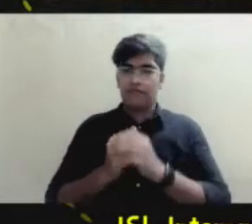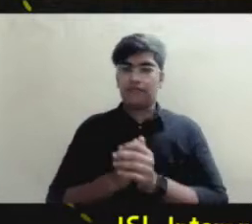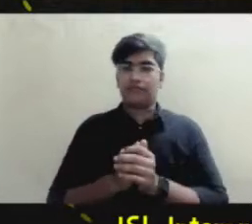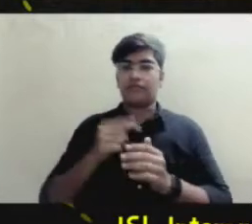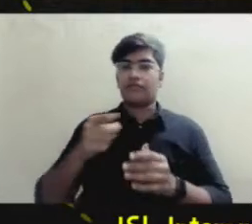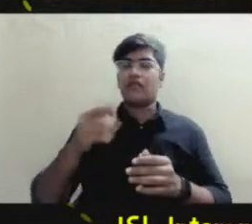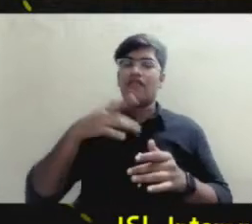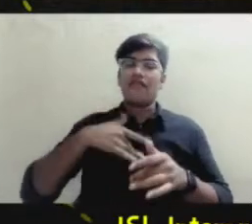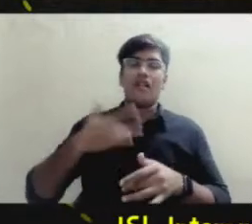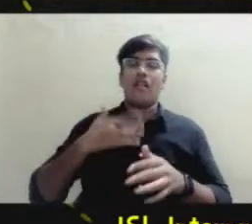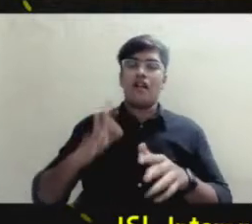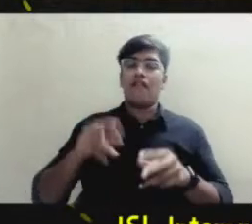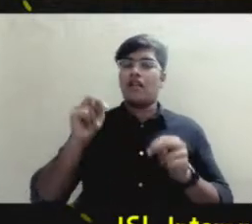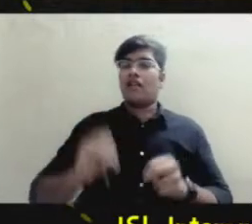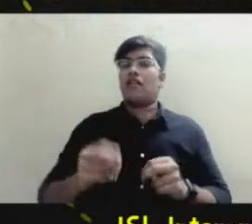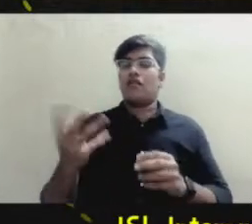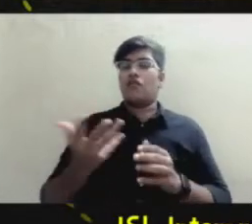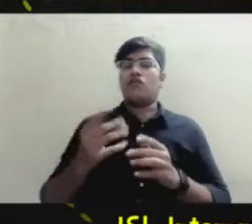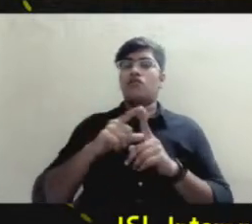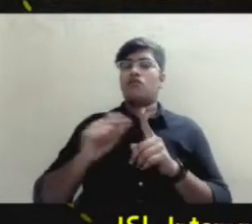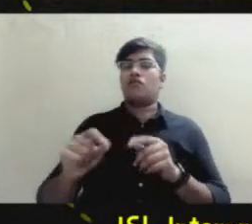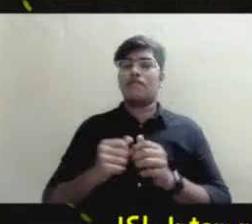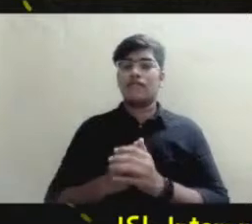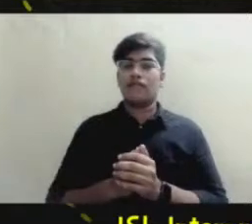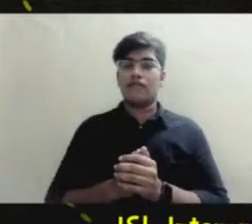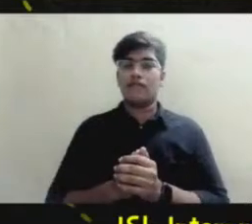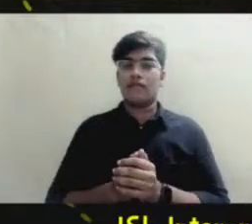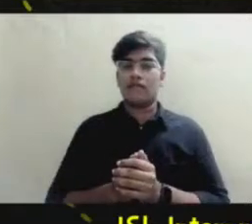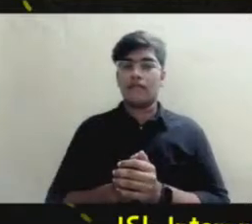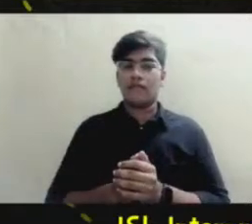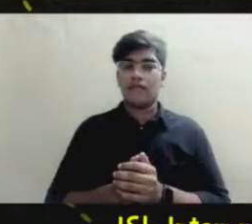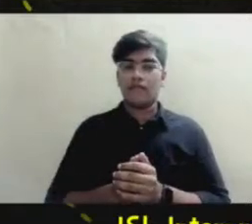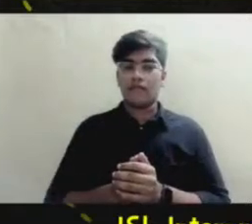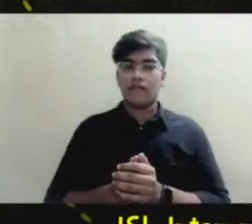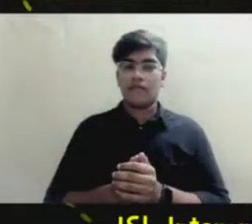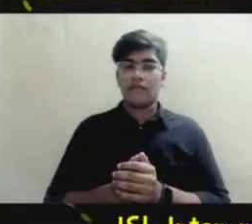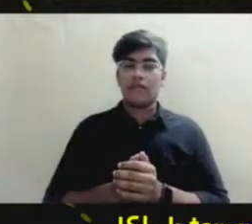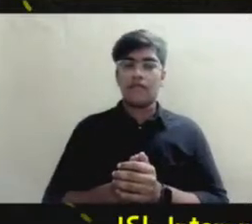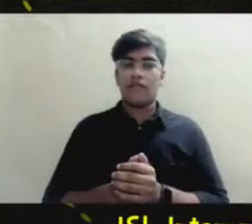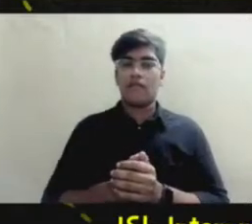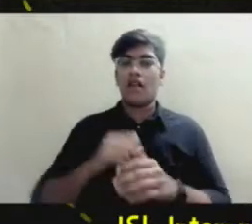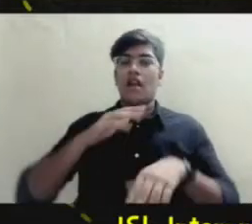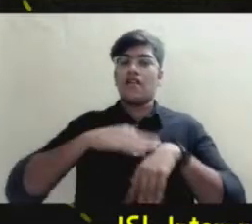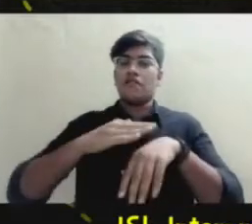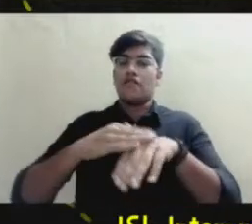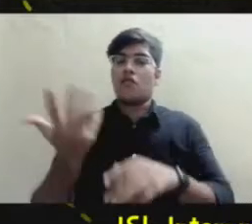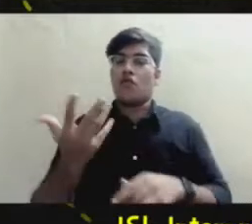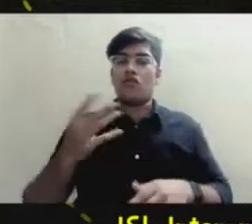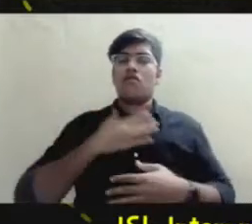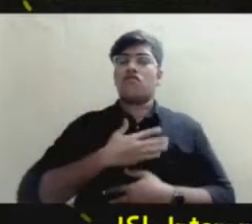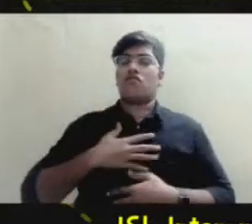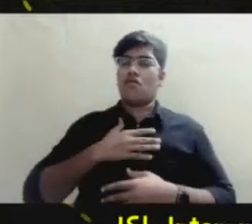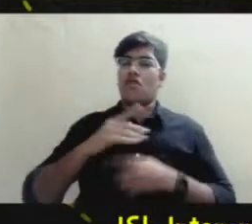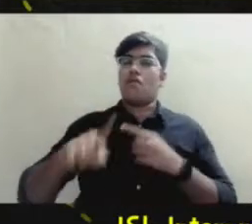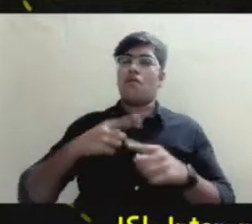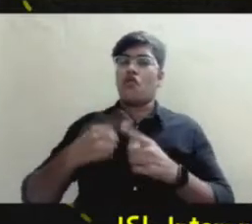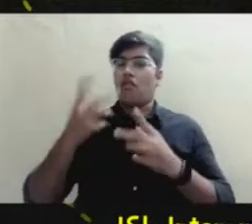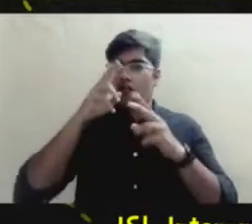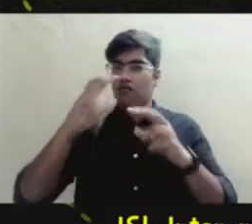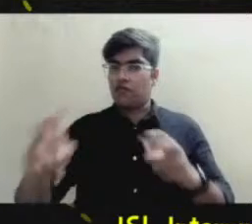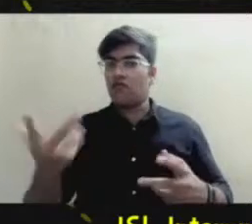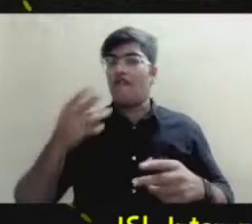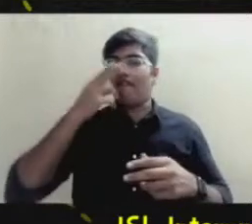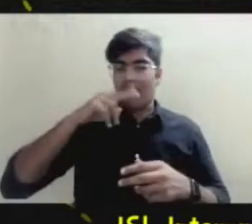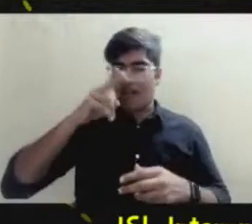to explore all of this and experience the pleasure of both the exploration and the fun and